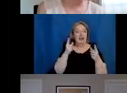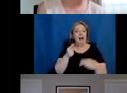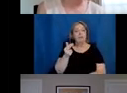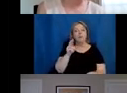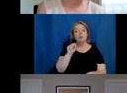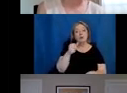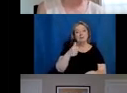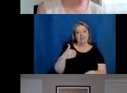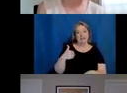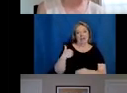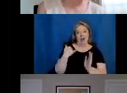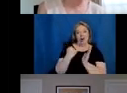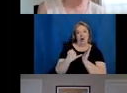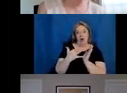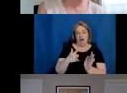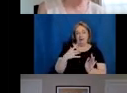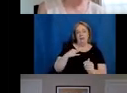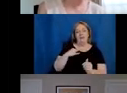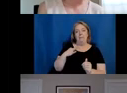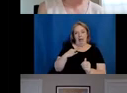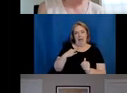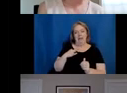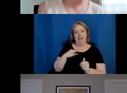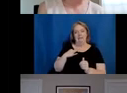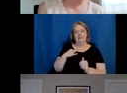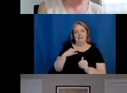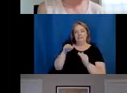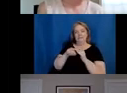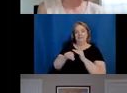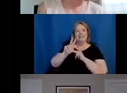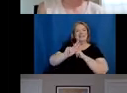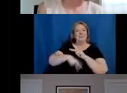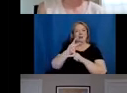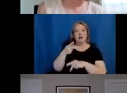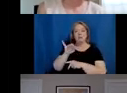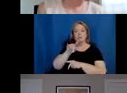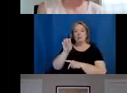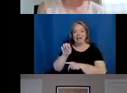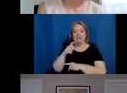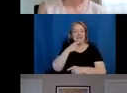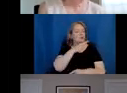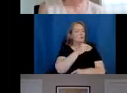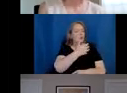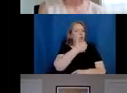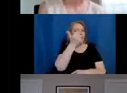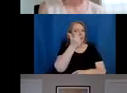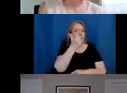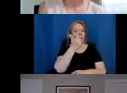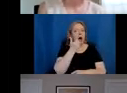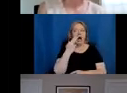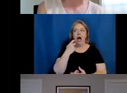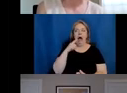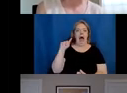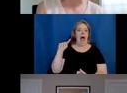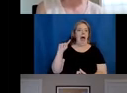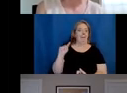a young artist, was applying to some kind of prize, and apparently he wasn't young enough. So he shaved 2 years